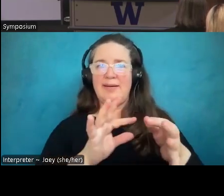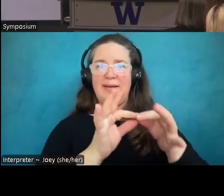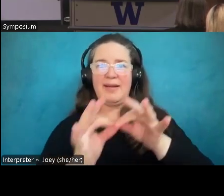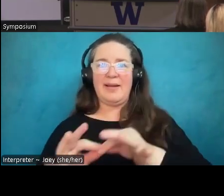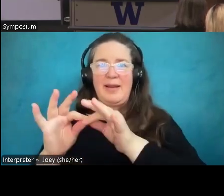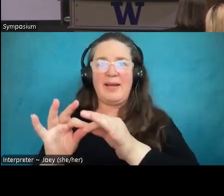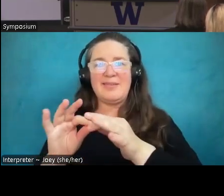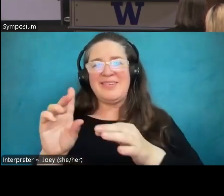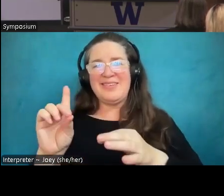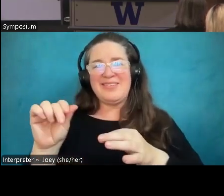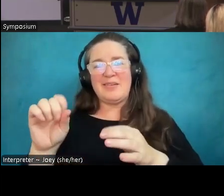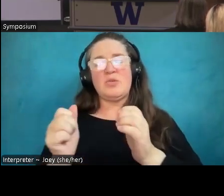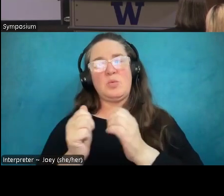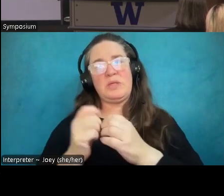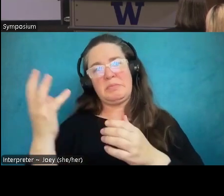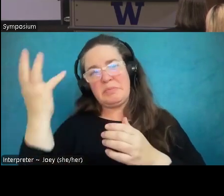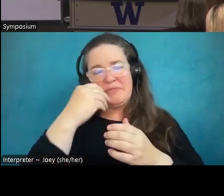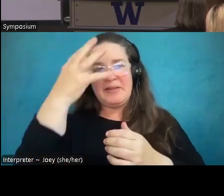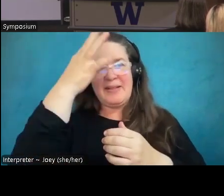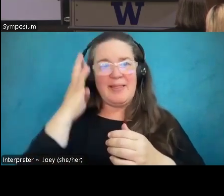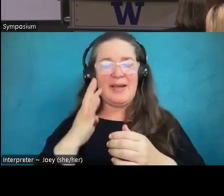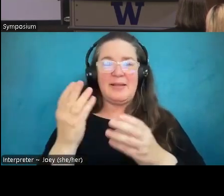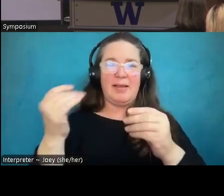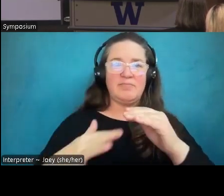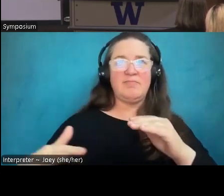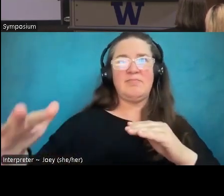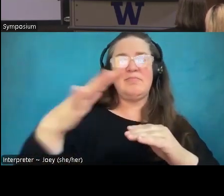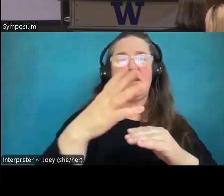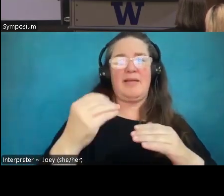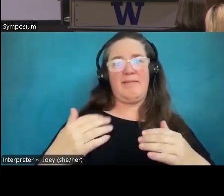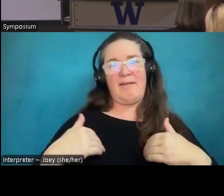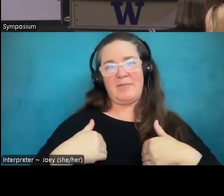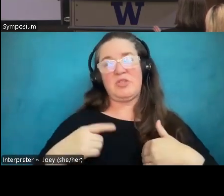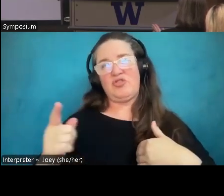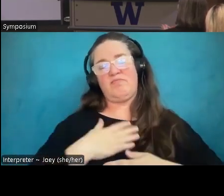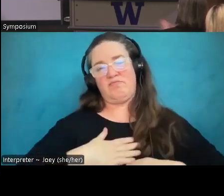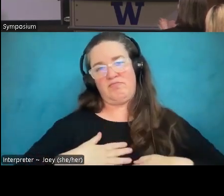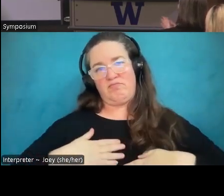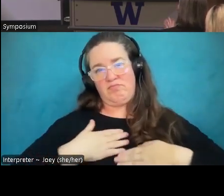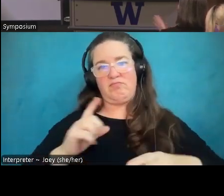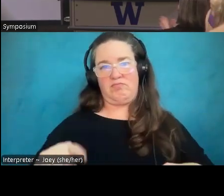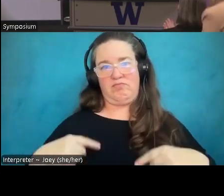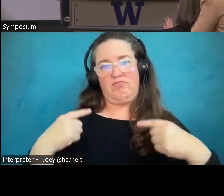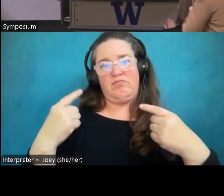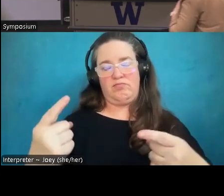she inhabits now. Please welcome me in joining Dr. O'Loughlin and Jenny Long.